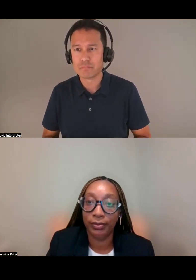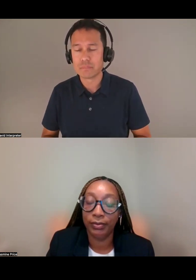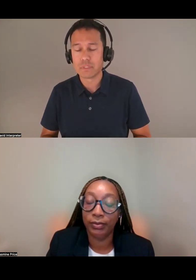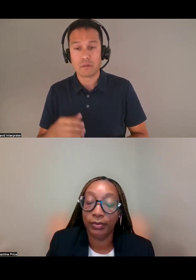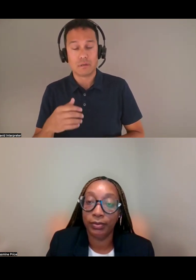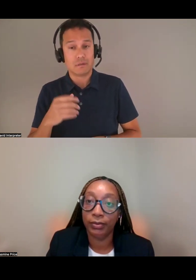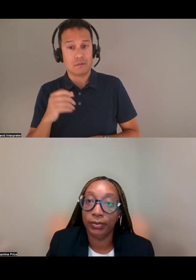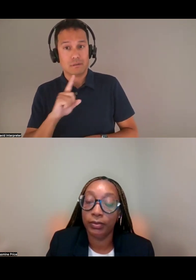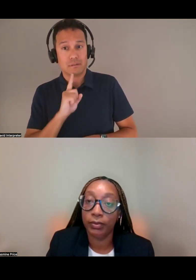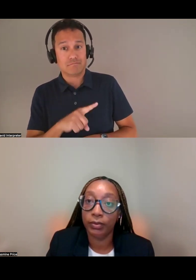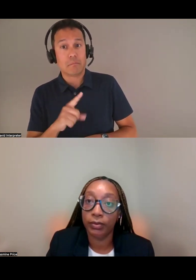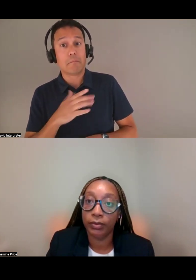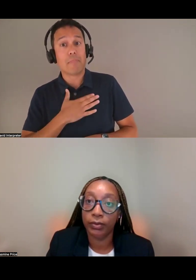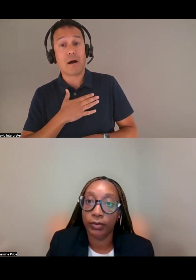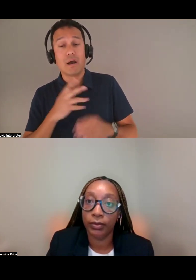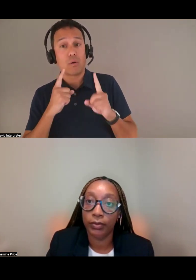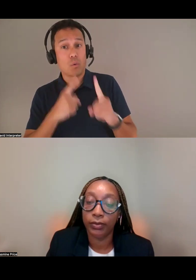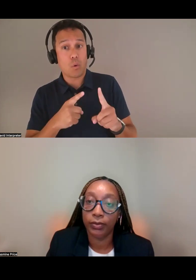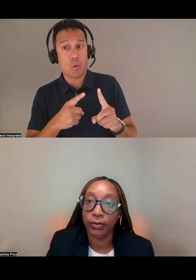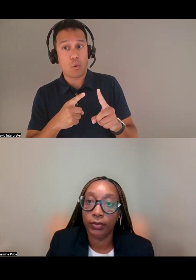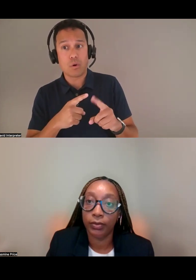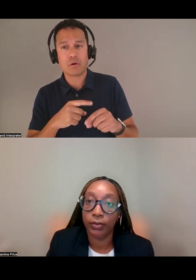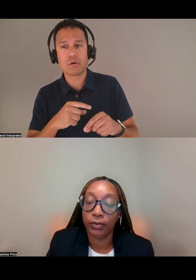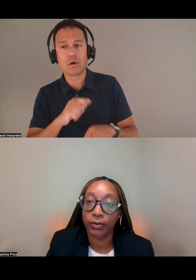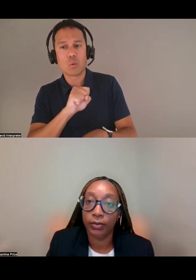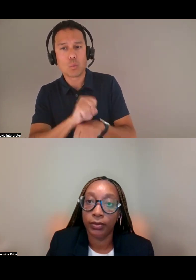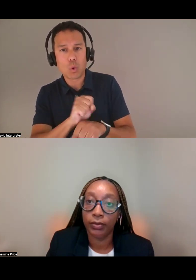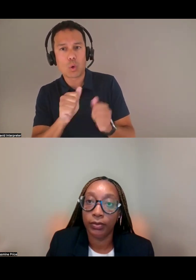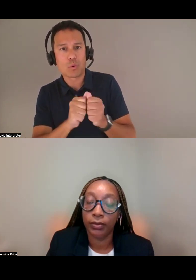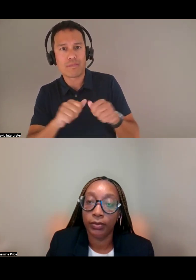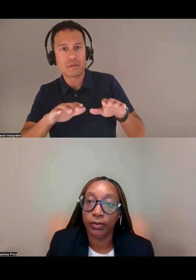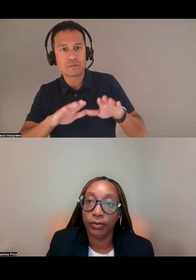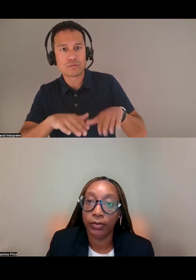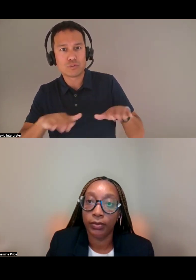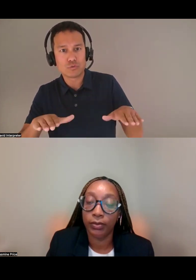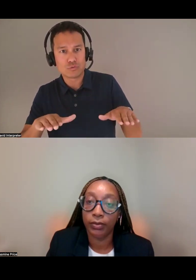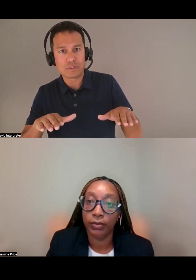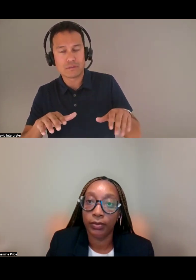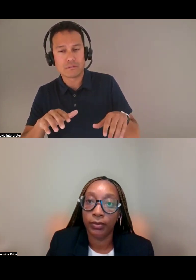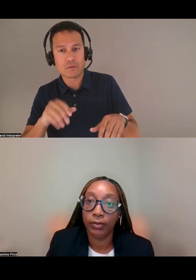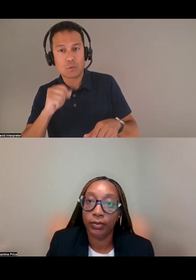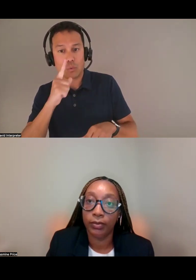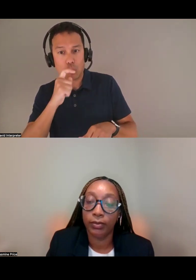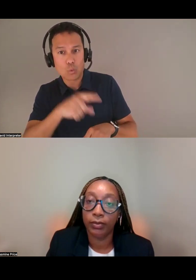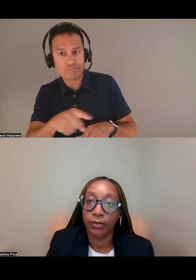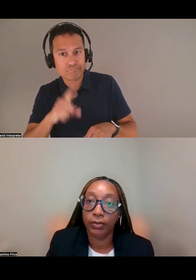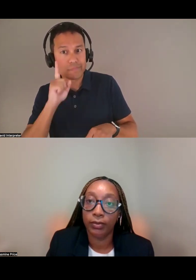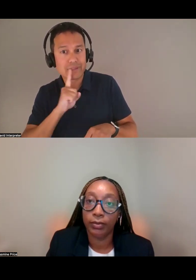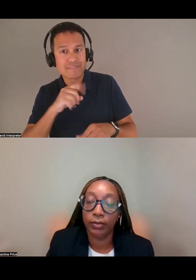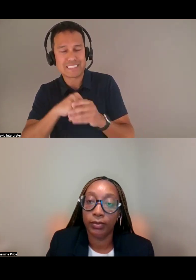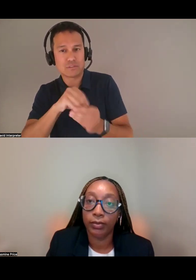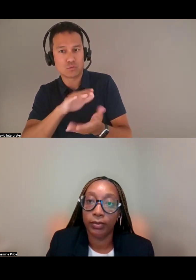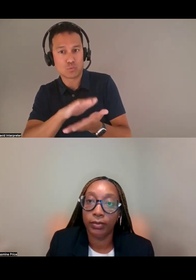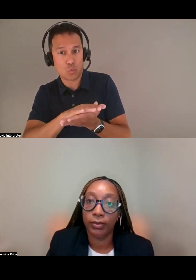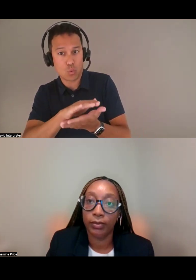Because my goal is to work with children that are deaf in school.